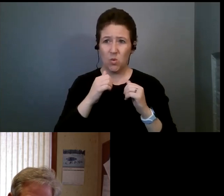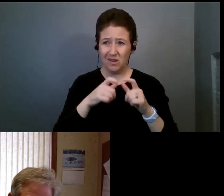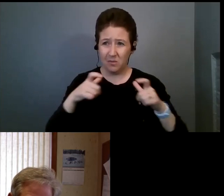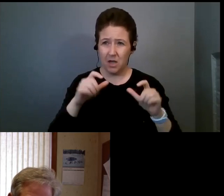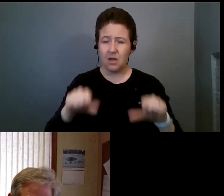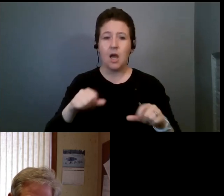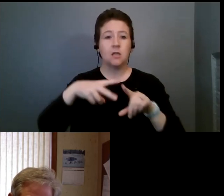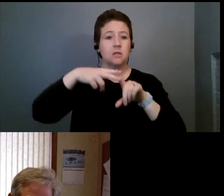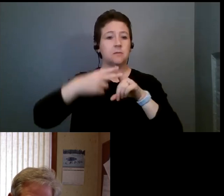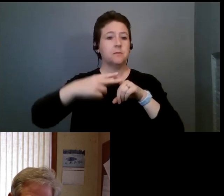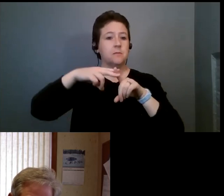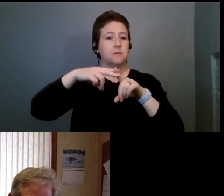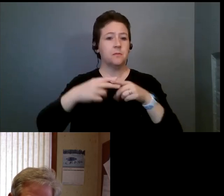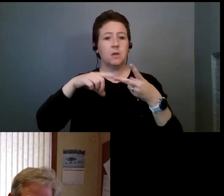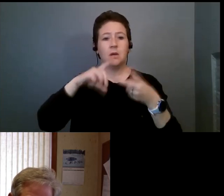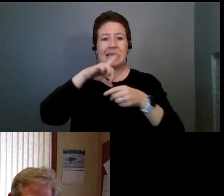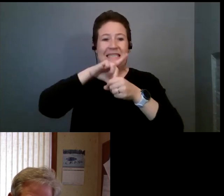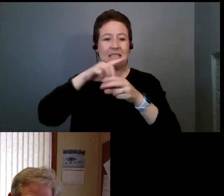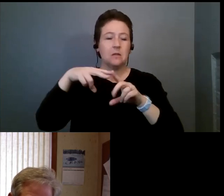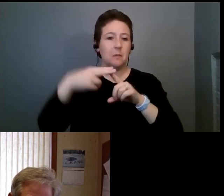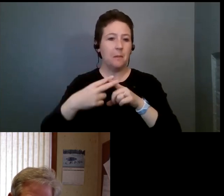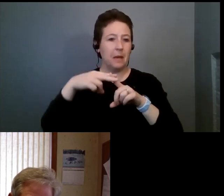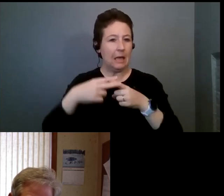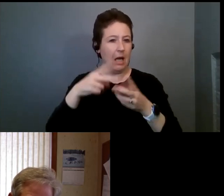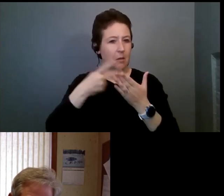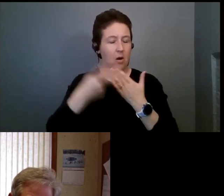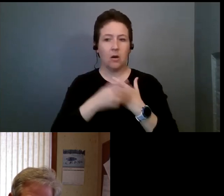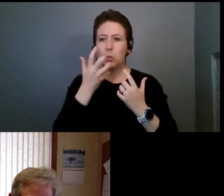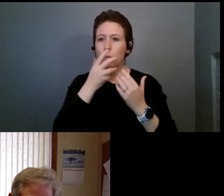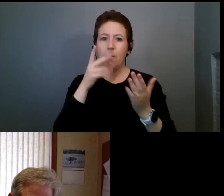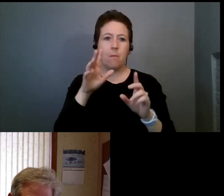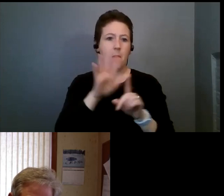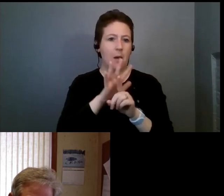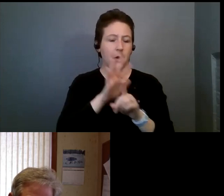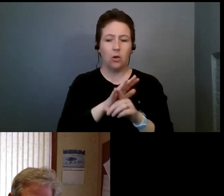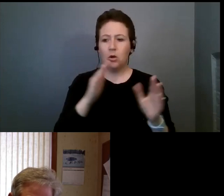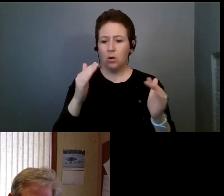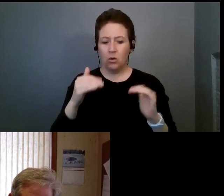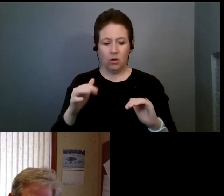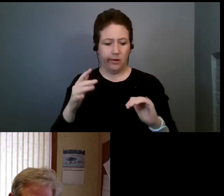automotive and diesel mechanics programs are quite high. Our